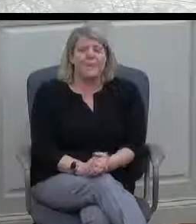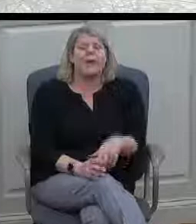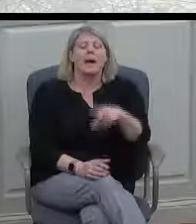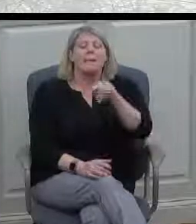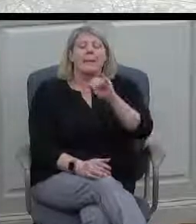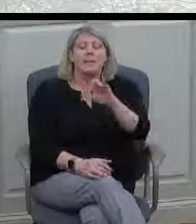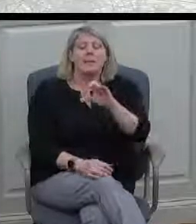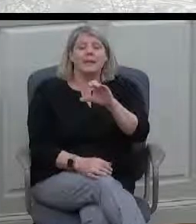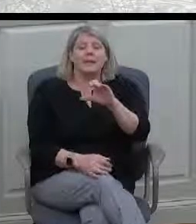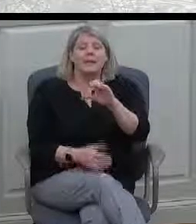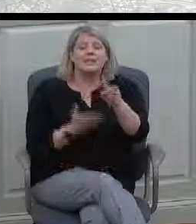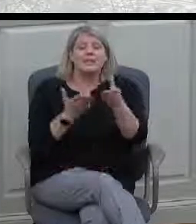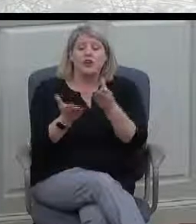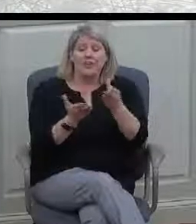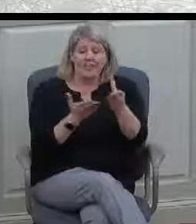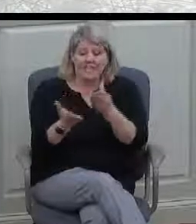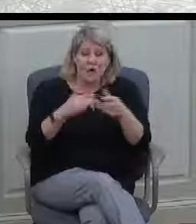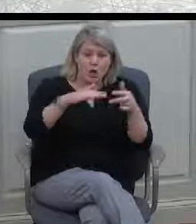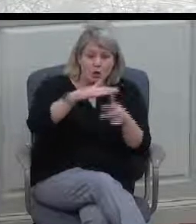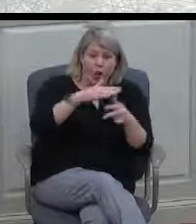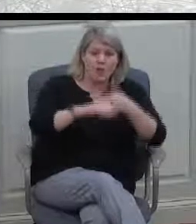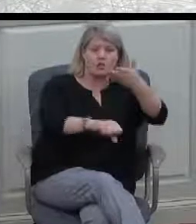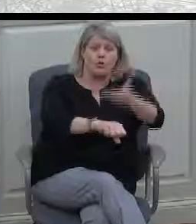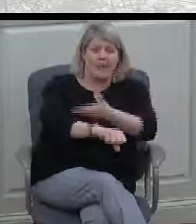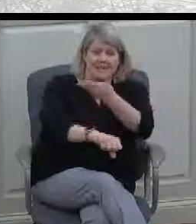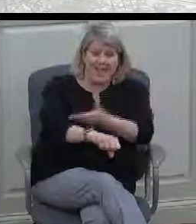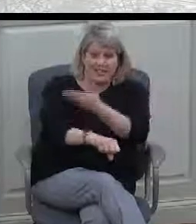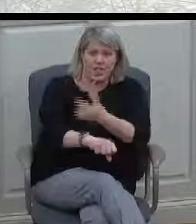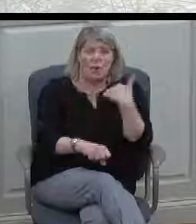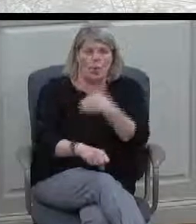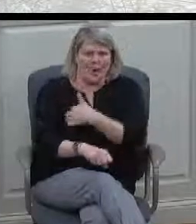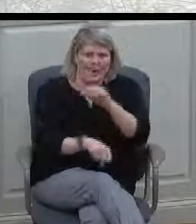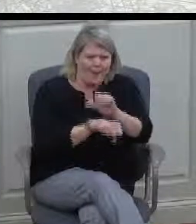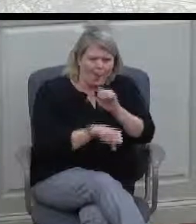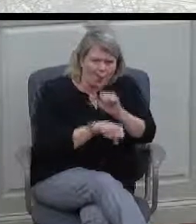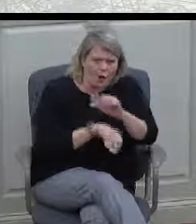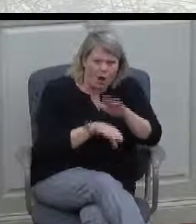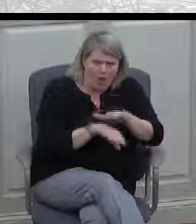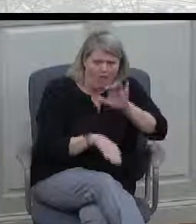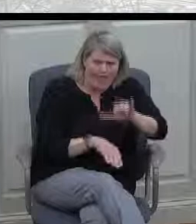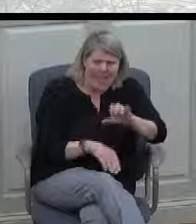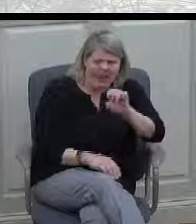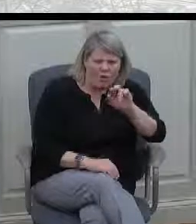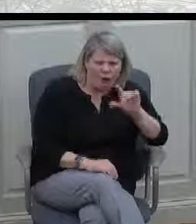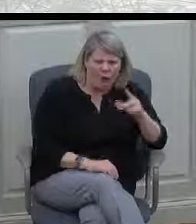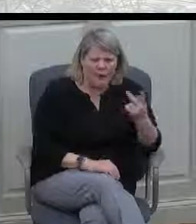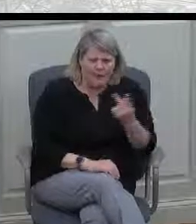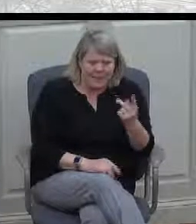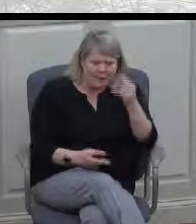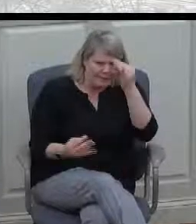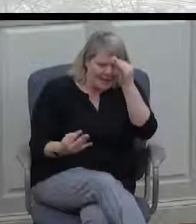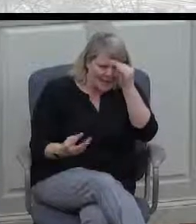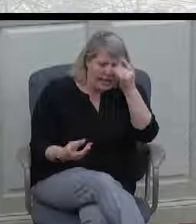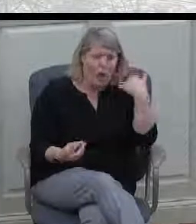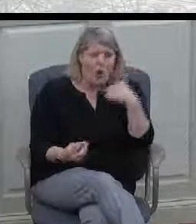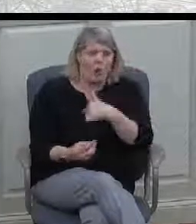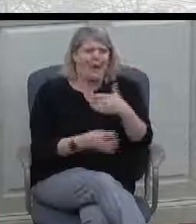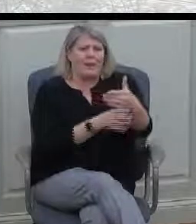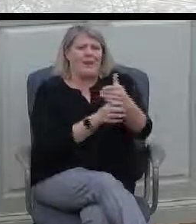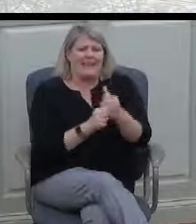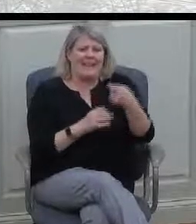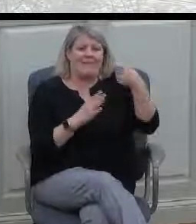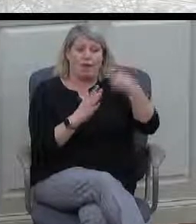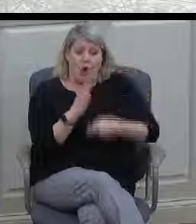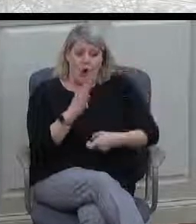services garage renovation. Earl and I have been working on this and thinking about it, and so we received a cost proposal from Marilla